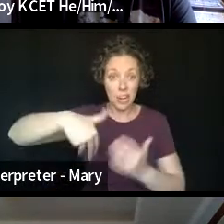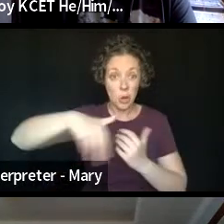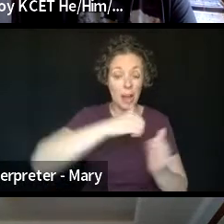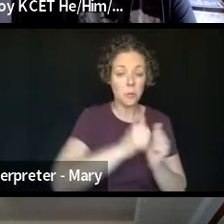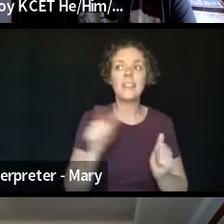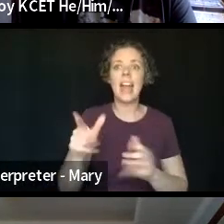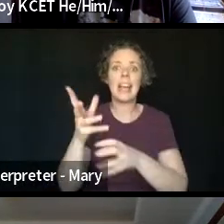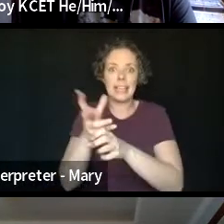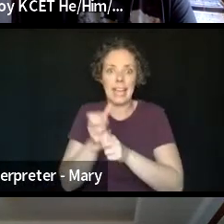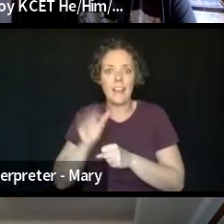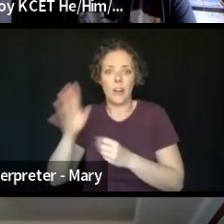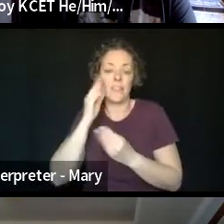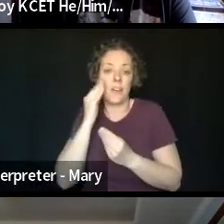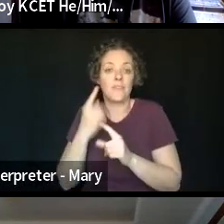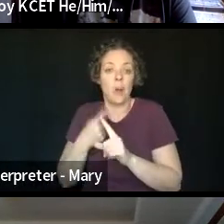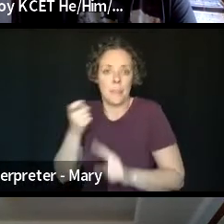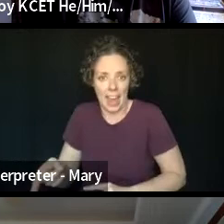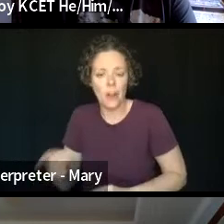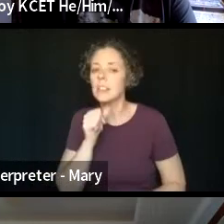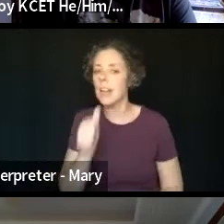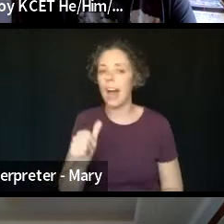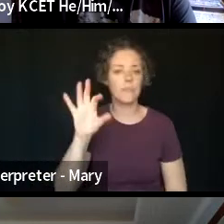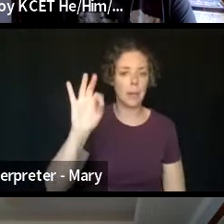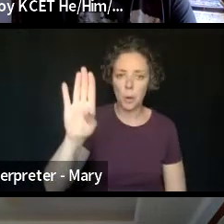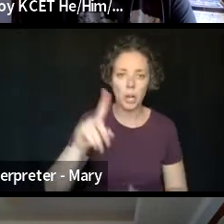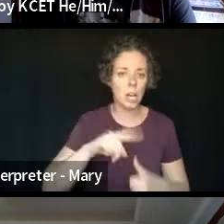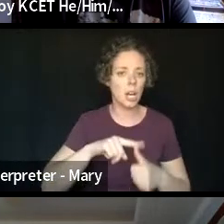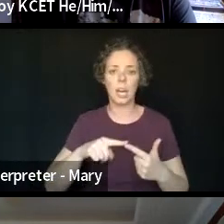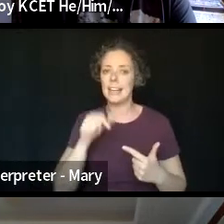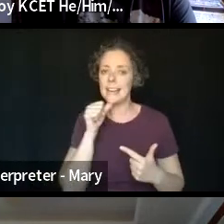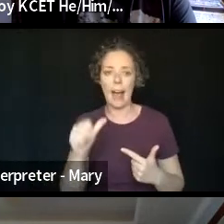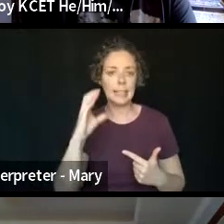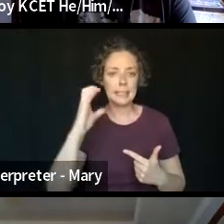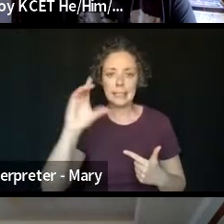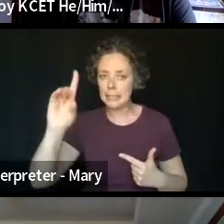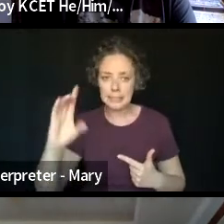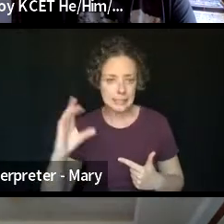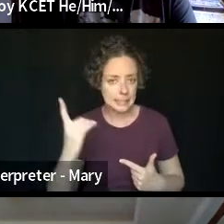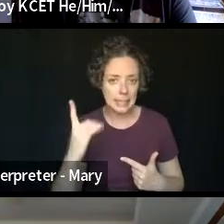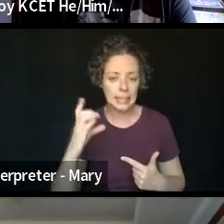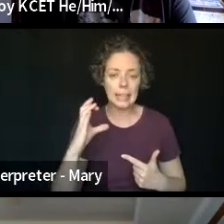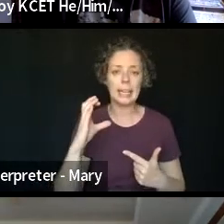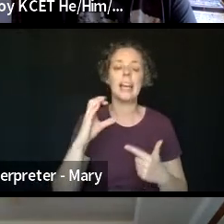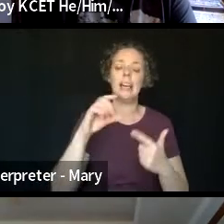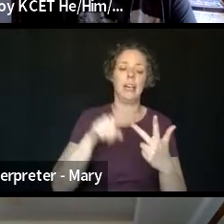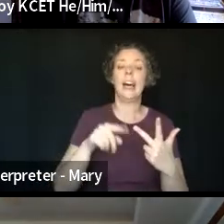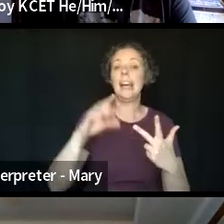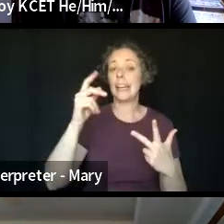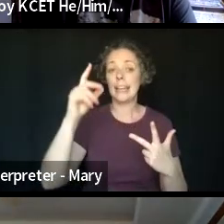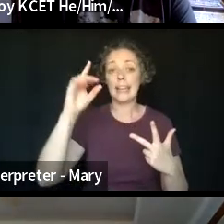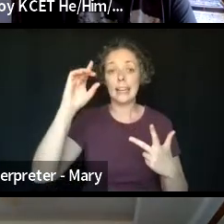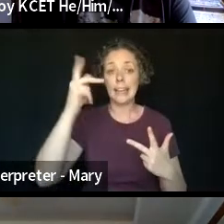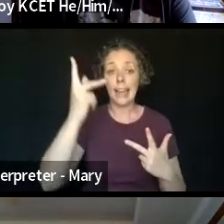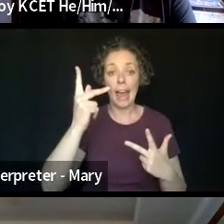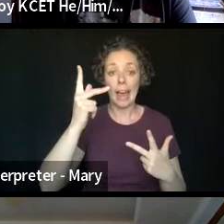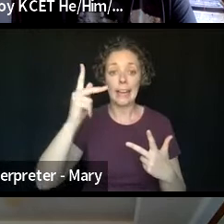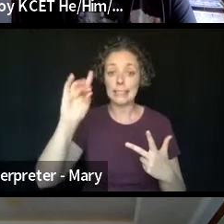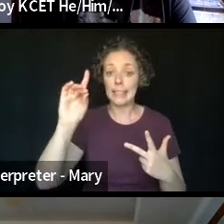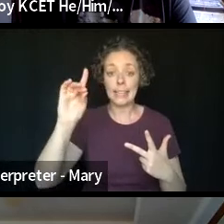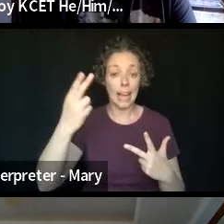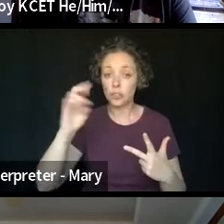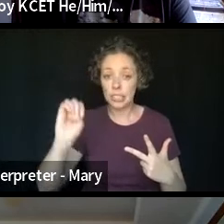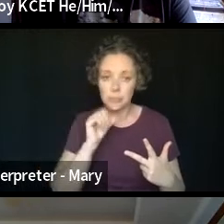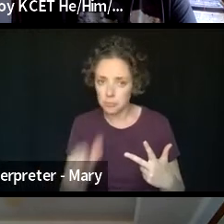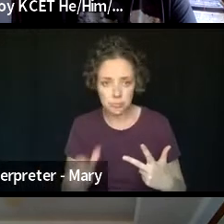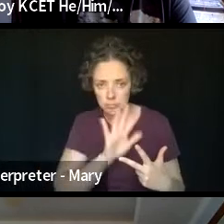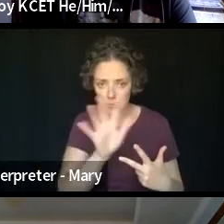It's not through Facebook. It's not through something that CDC or KDH&E puts out, which we appreciate. A lot of that information is sought